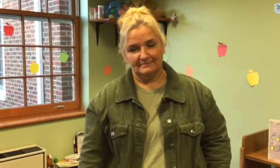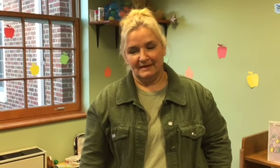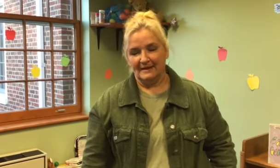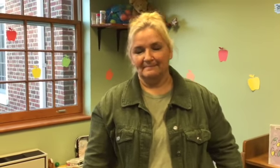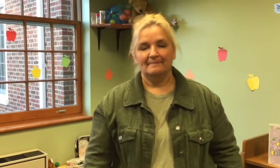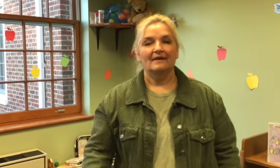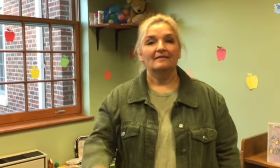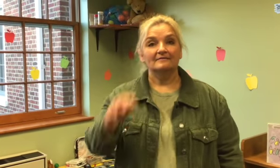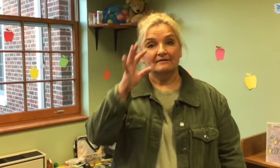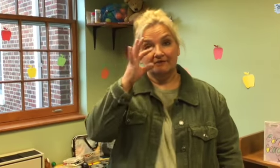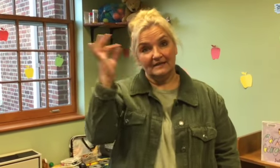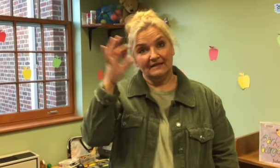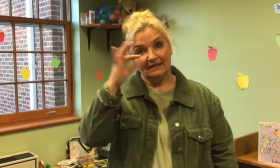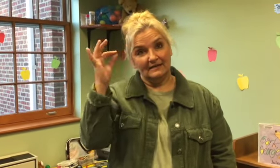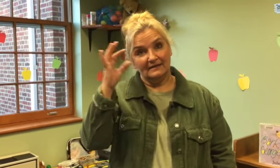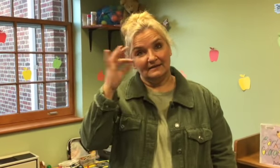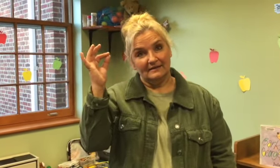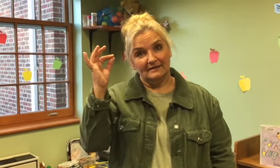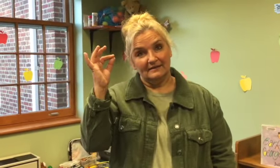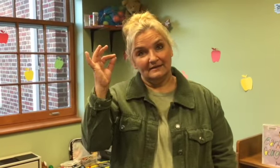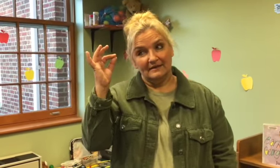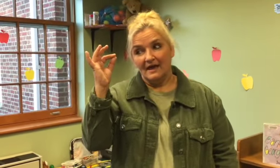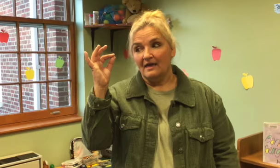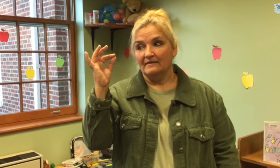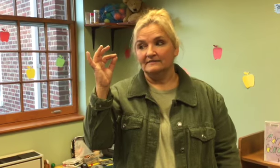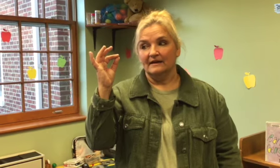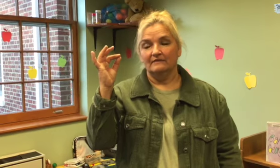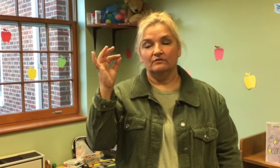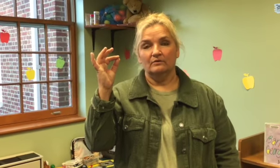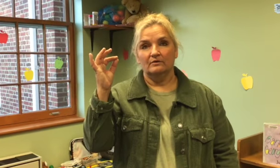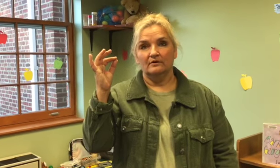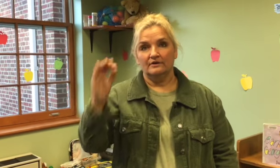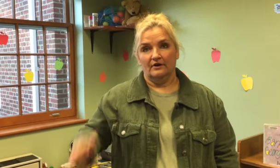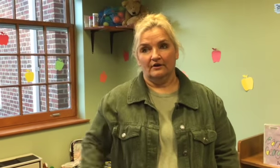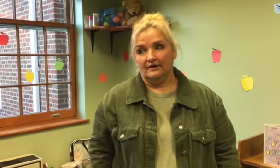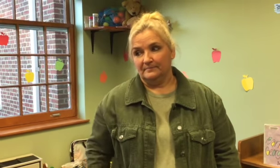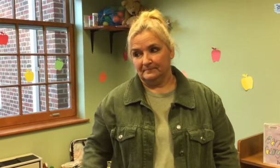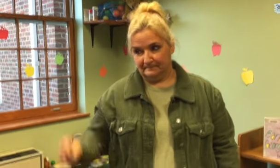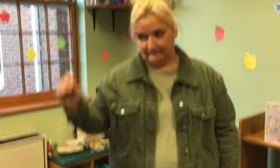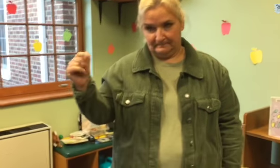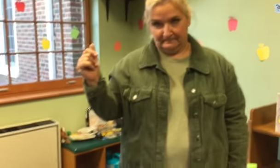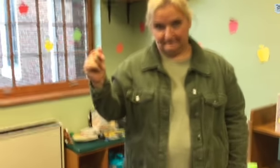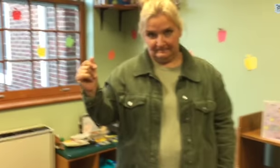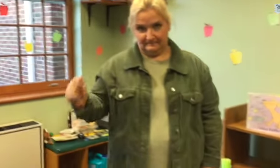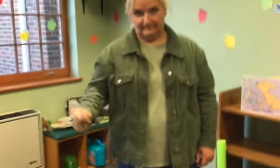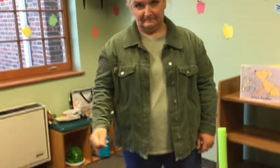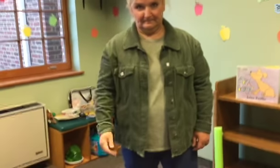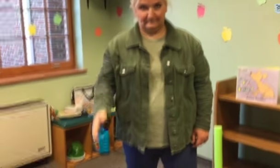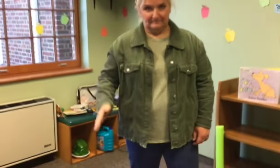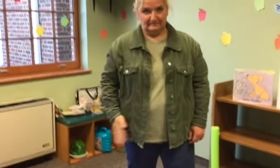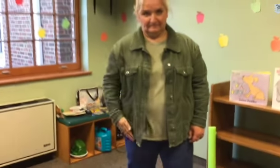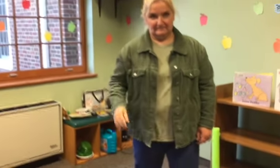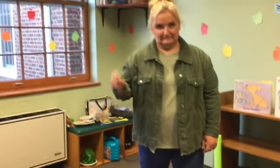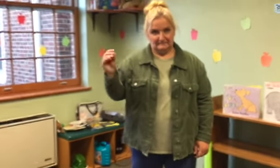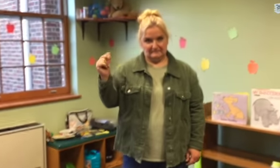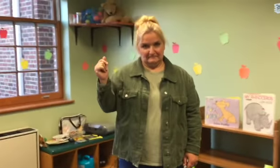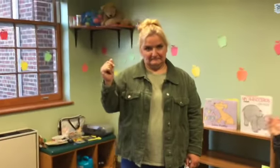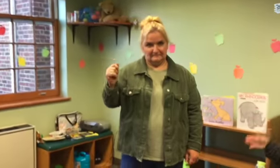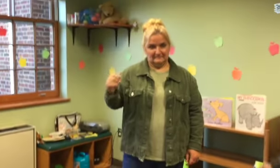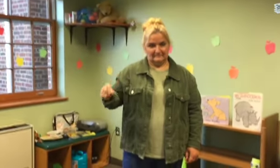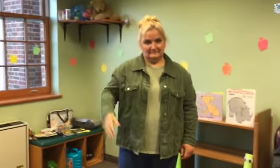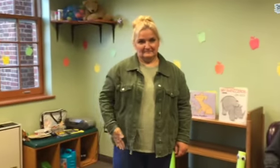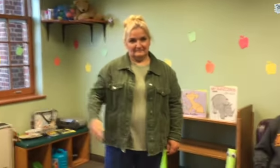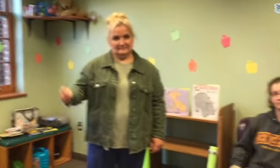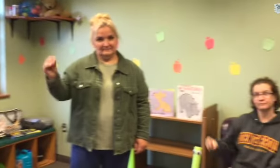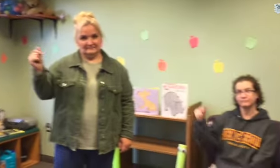Yeah. Yes, ma'am. The sign for kitty and the sign for dog. Wait, gotta back up. Hit that.